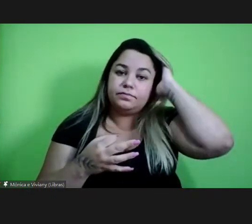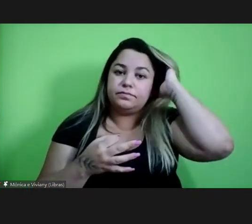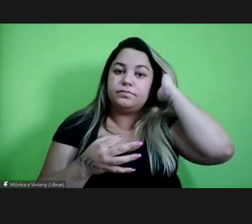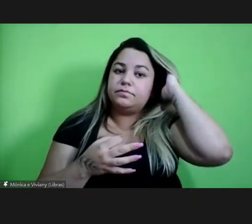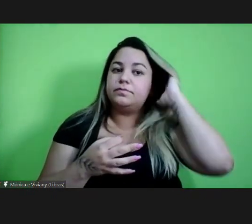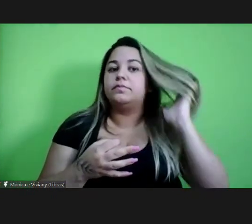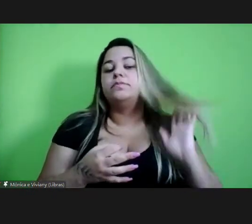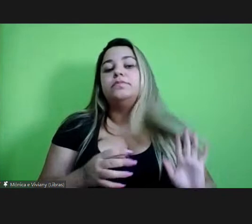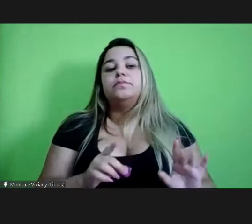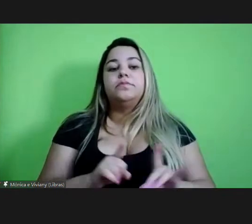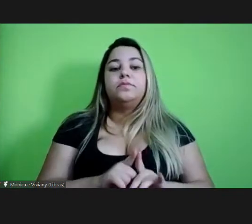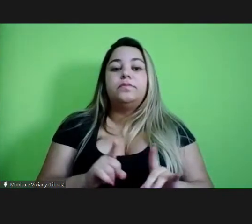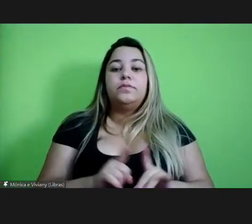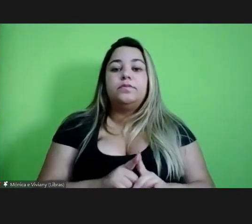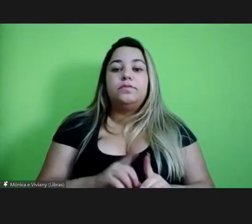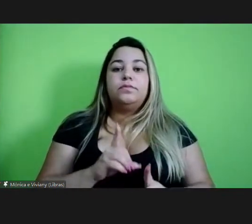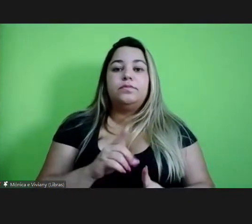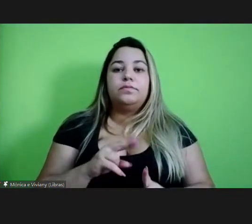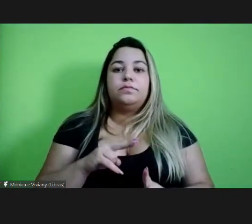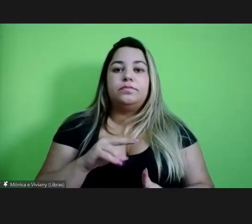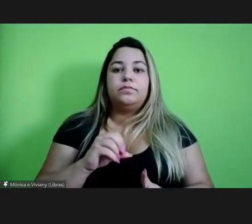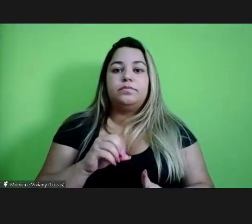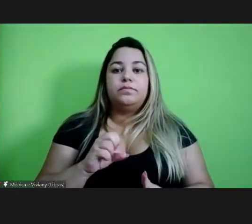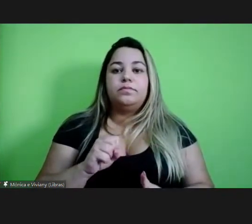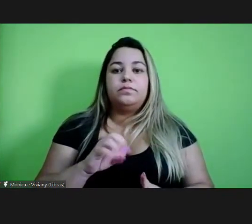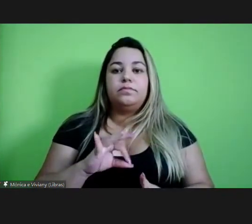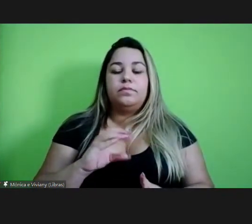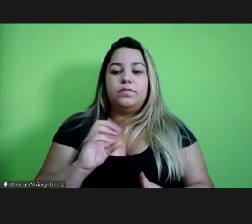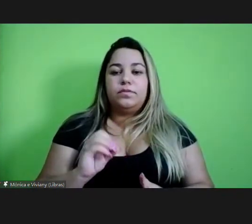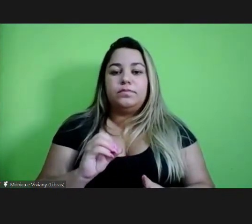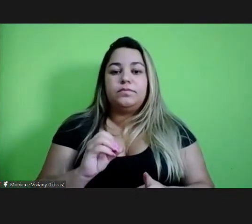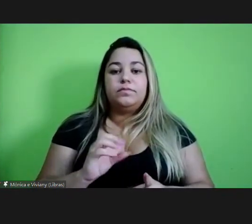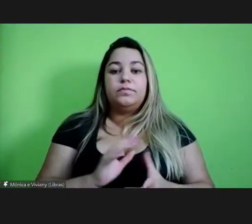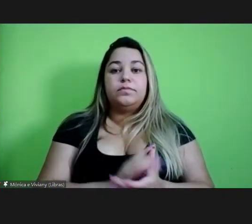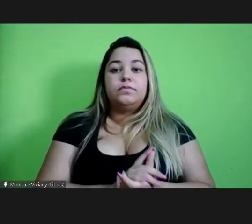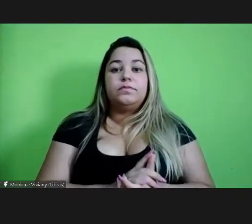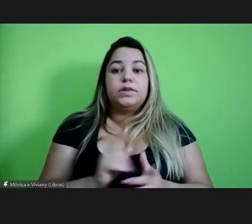of nutritional and family vigilance,